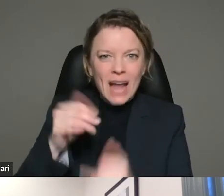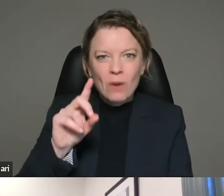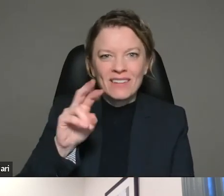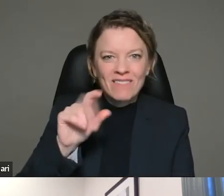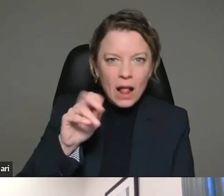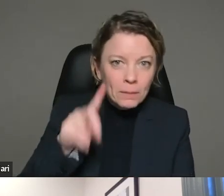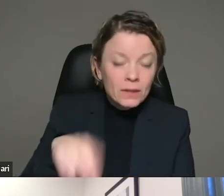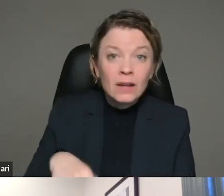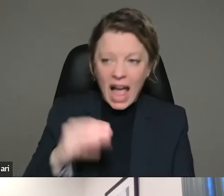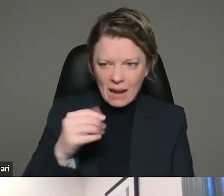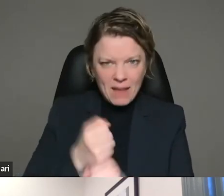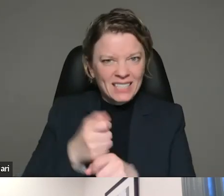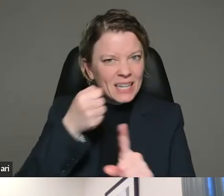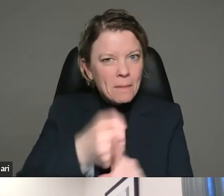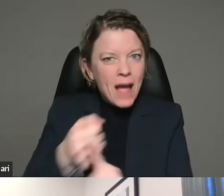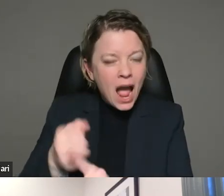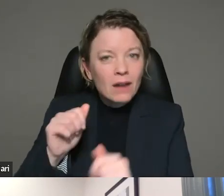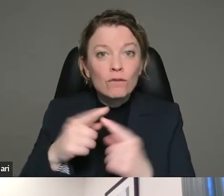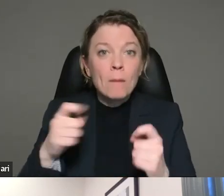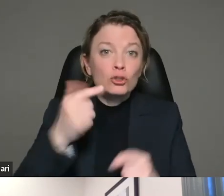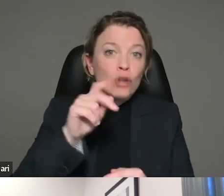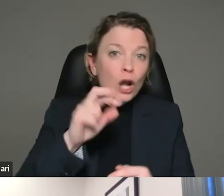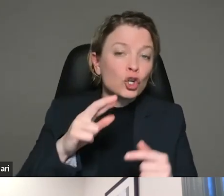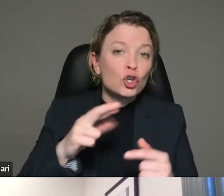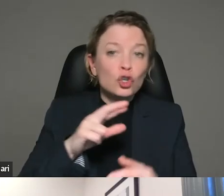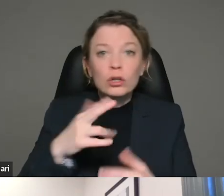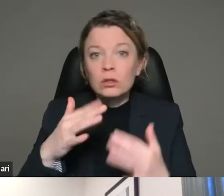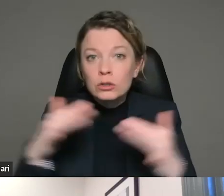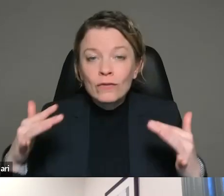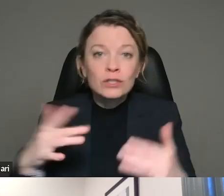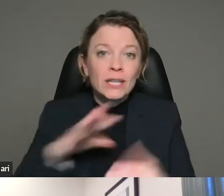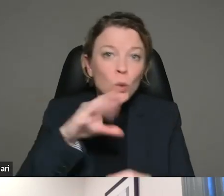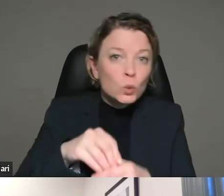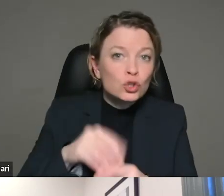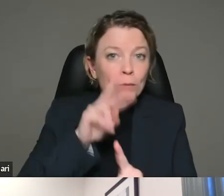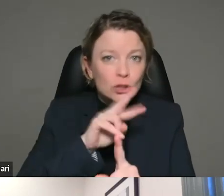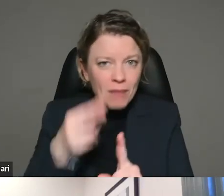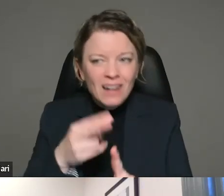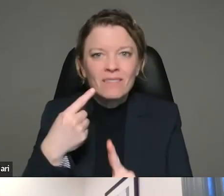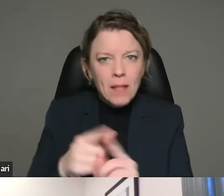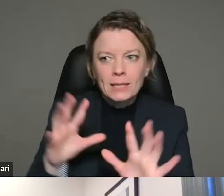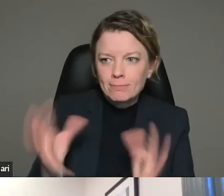from a gender, diversity, inclusion perspective, or just business building knowledge as well.